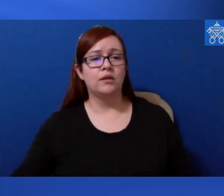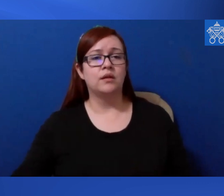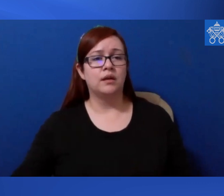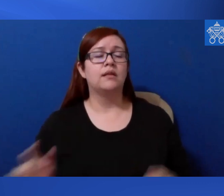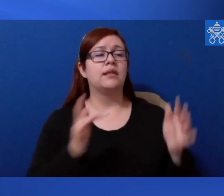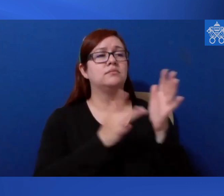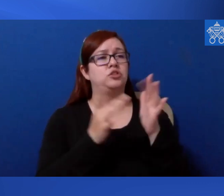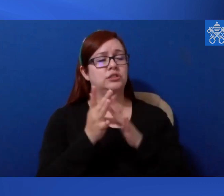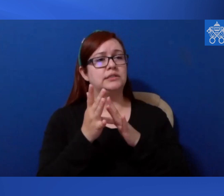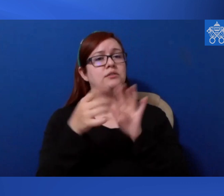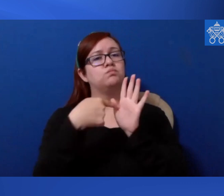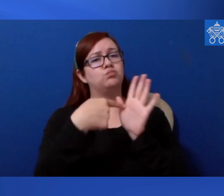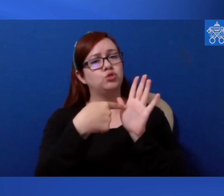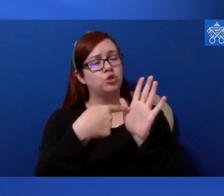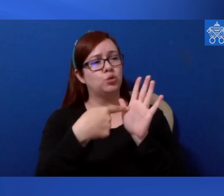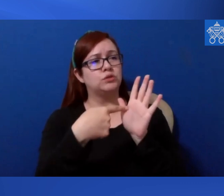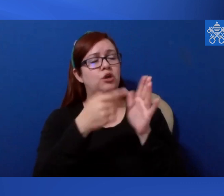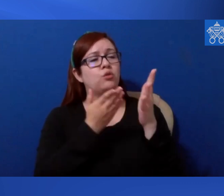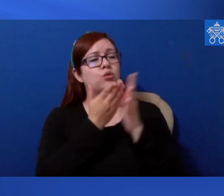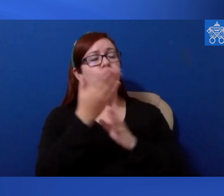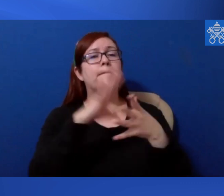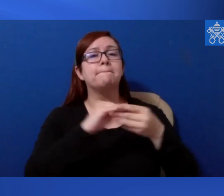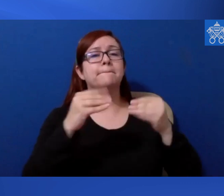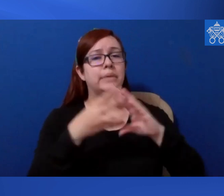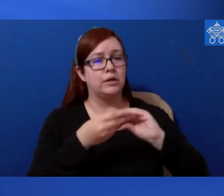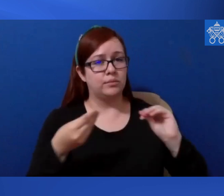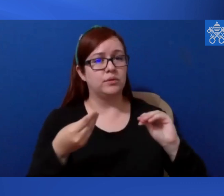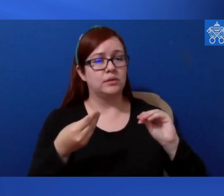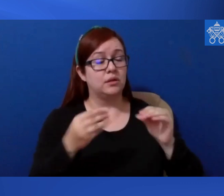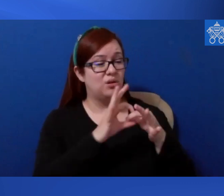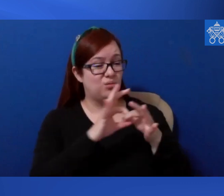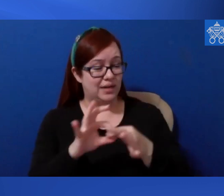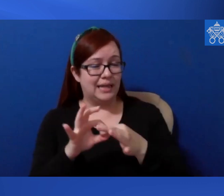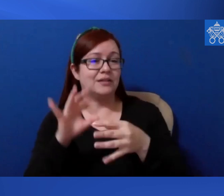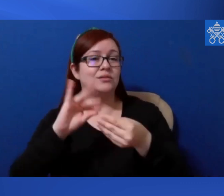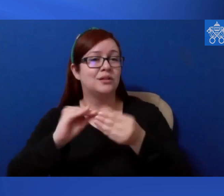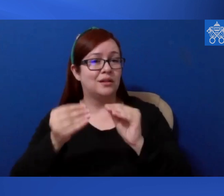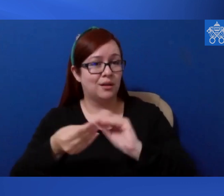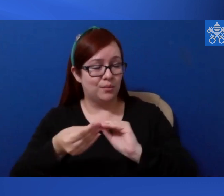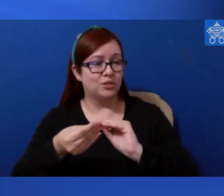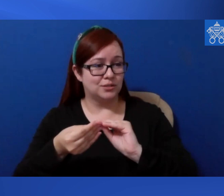illustrates this reality with a parable, which again has to do with numbers.